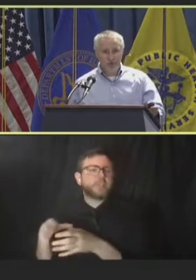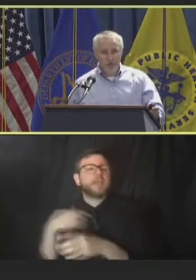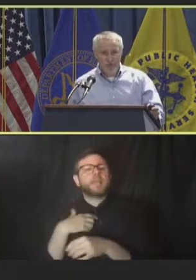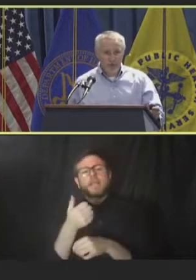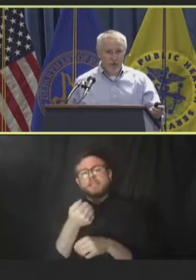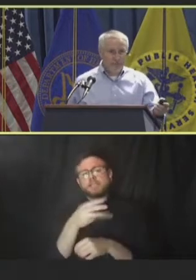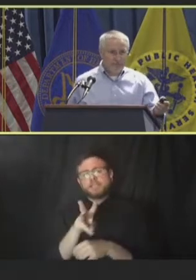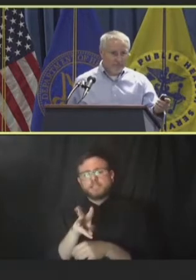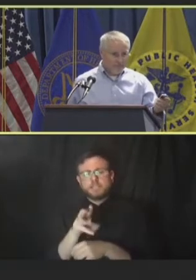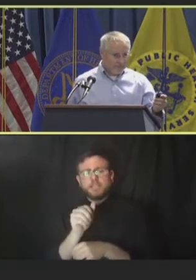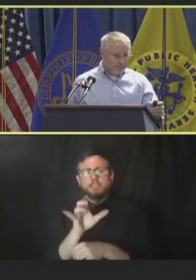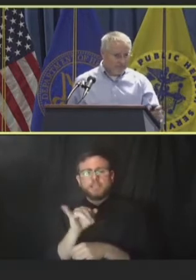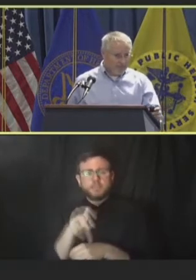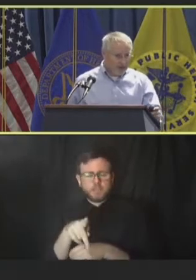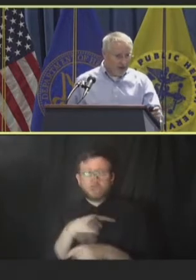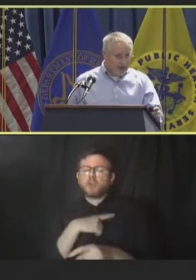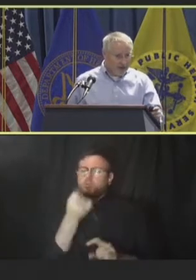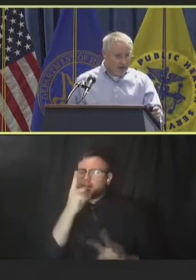not through February.